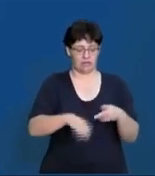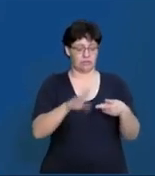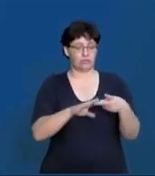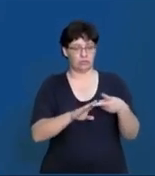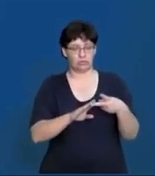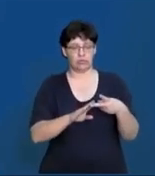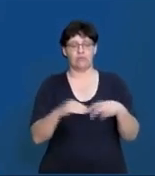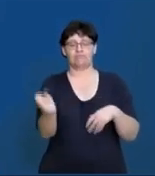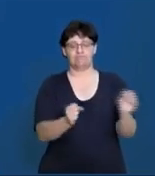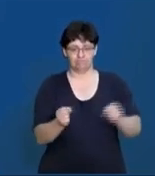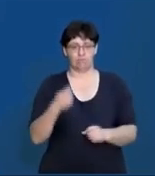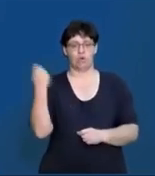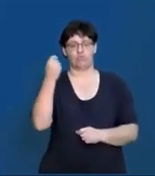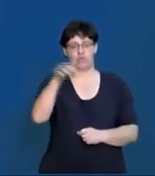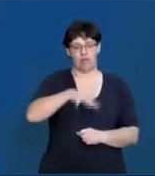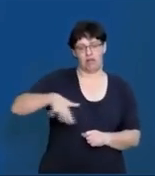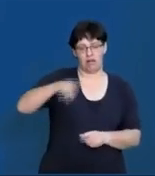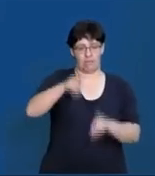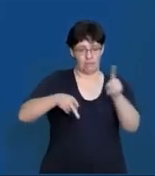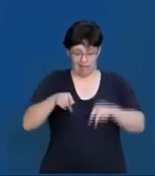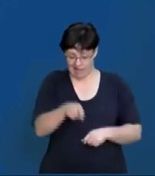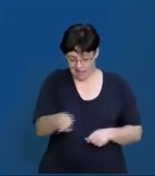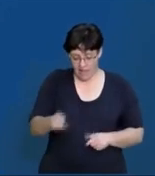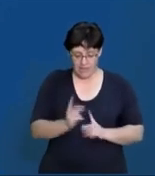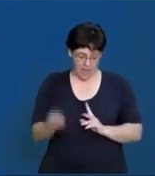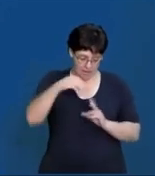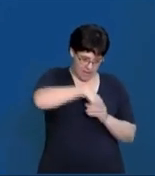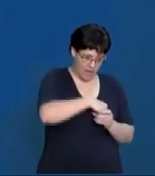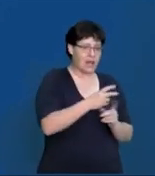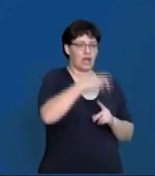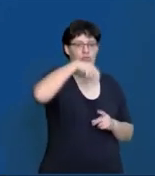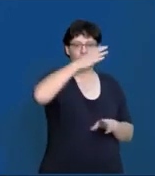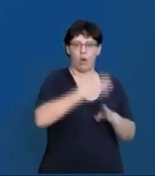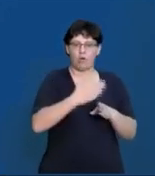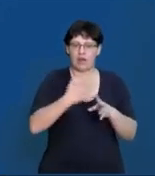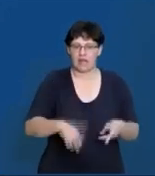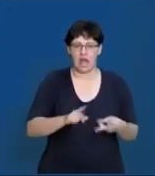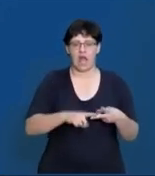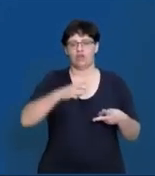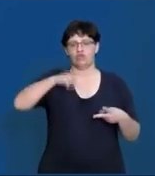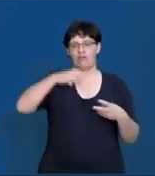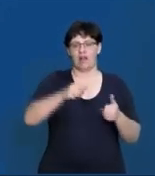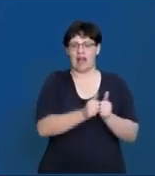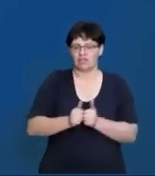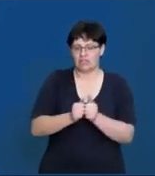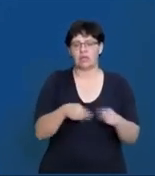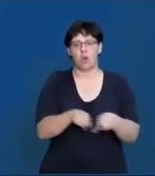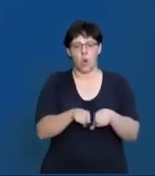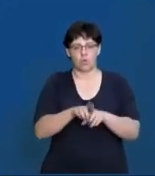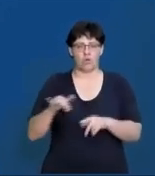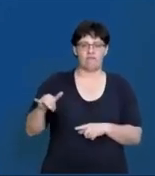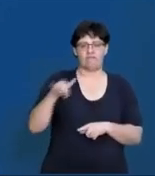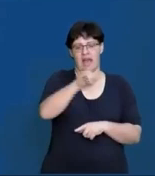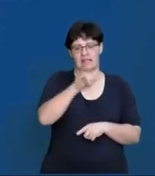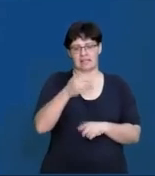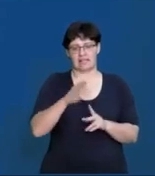other trainings there. Number 2, hiring rural people who work directly in the sector as tour operators, as travel